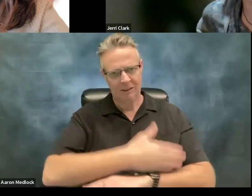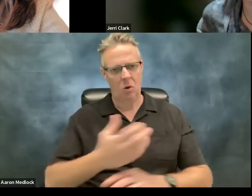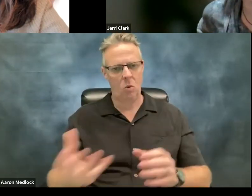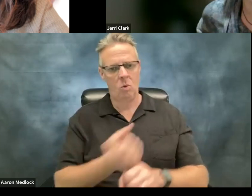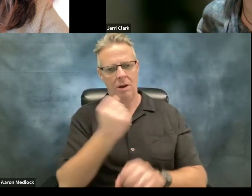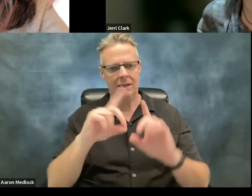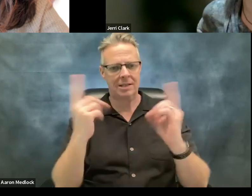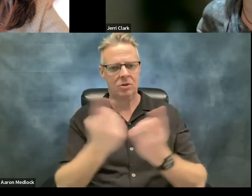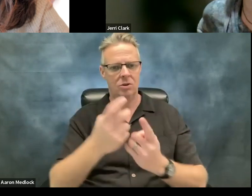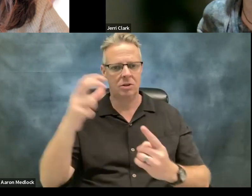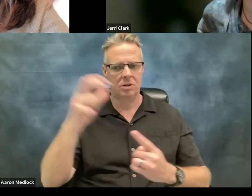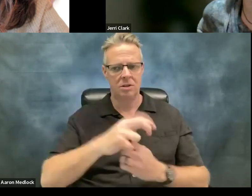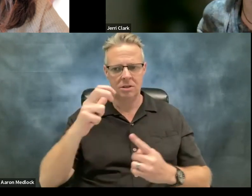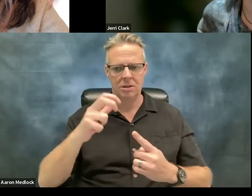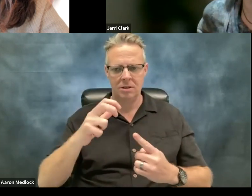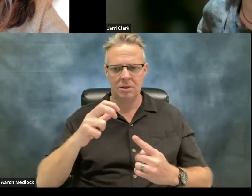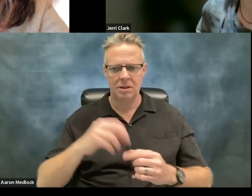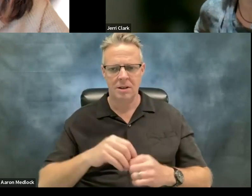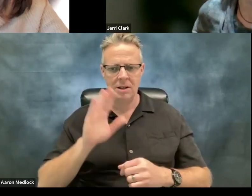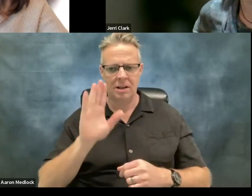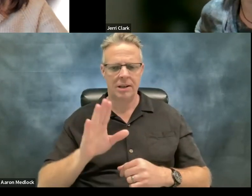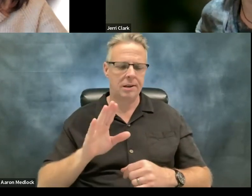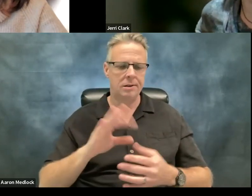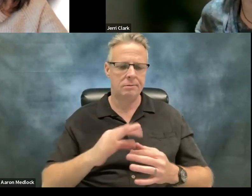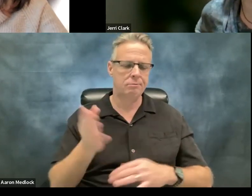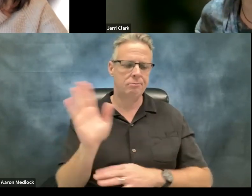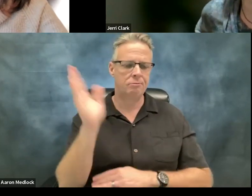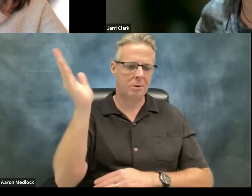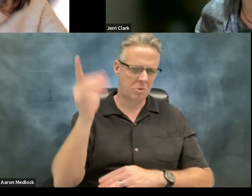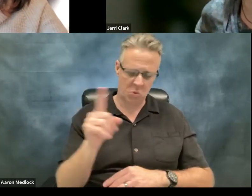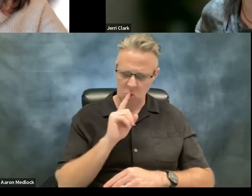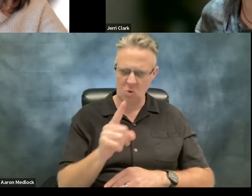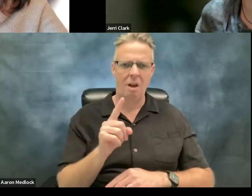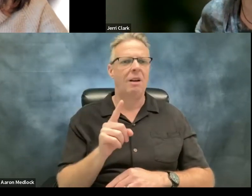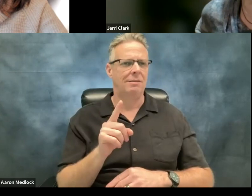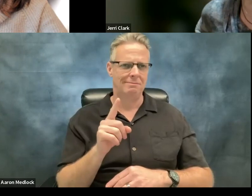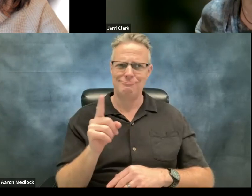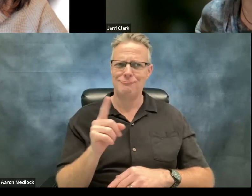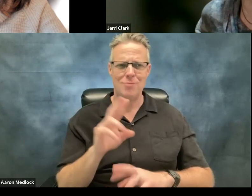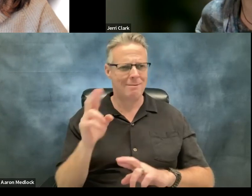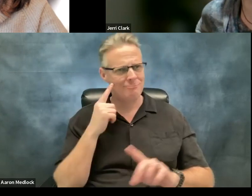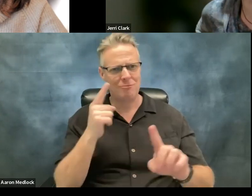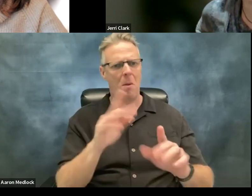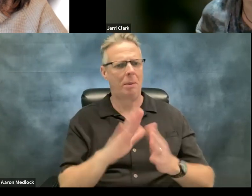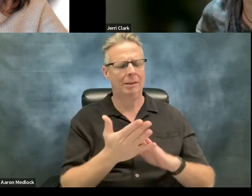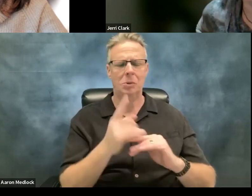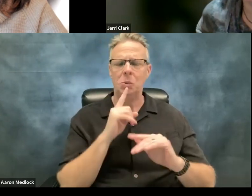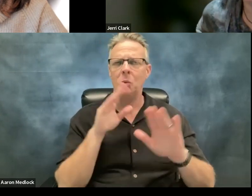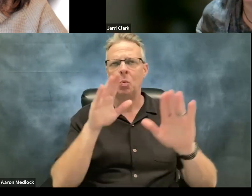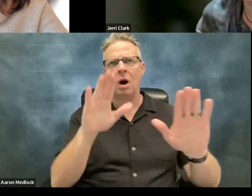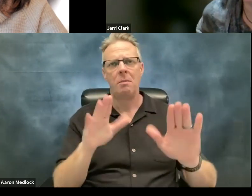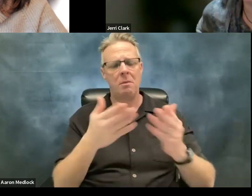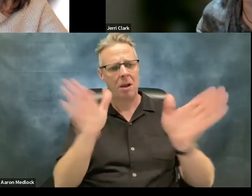championship in extemporaneous speaking. He was well on his way to becoming an extraordinary